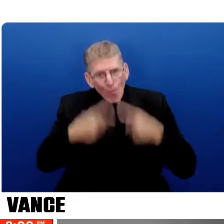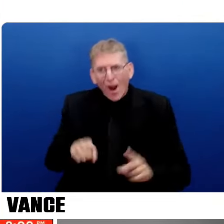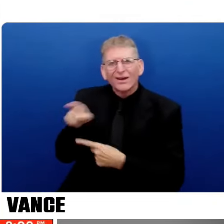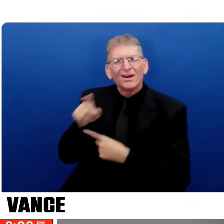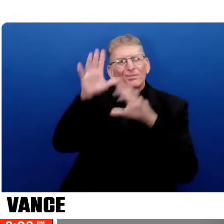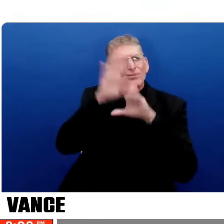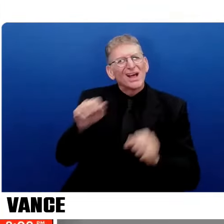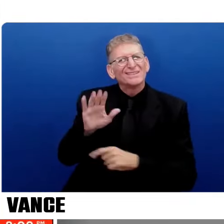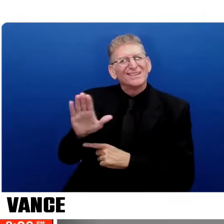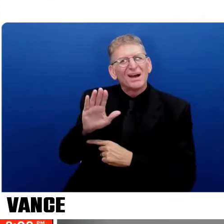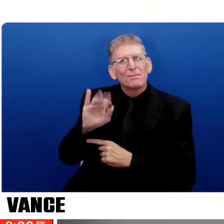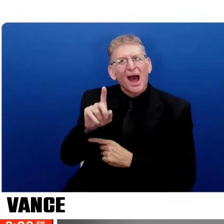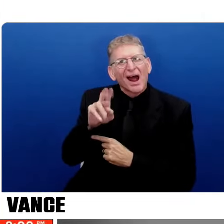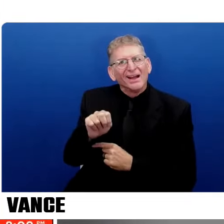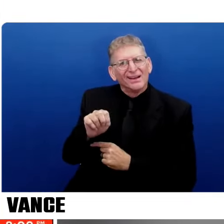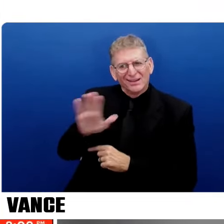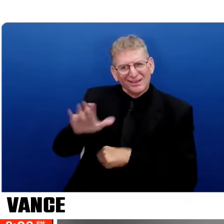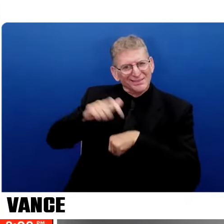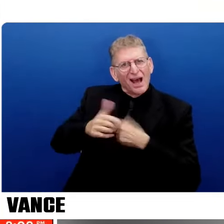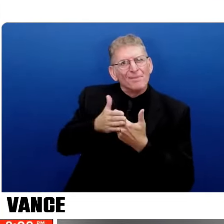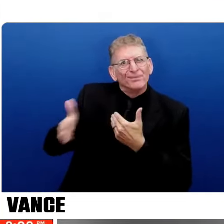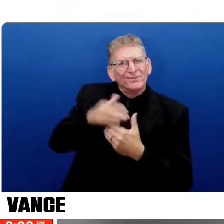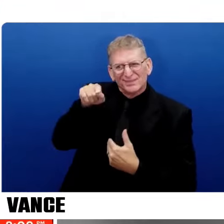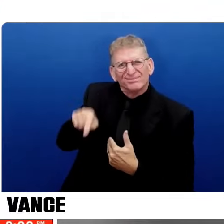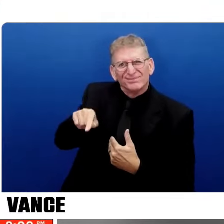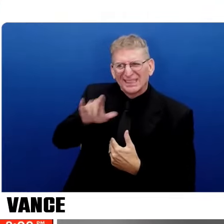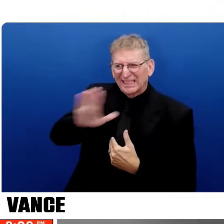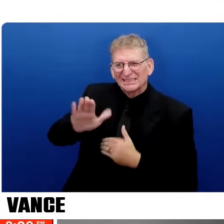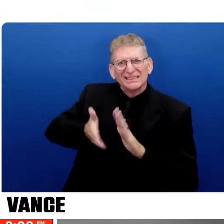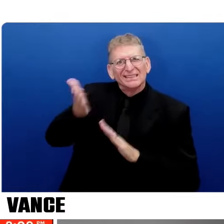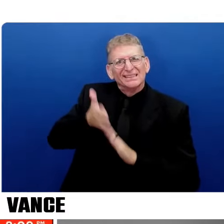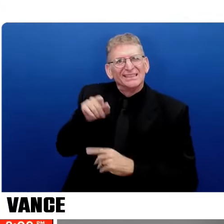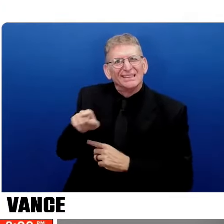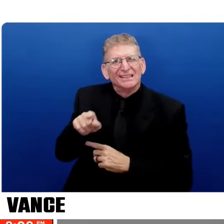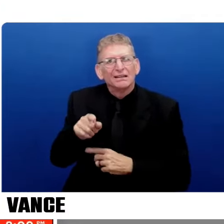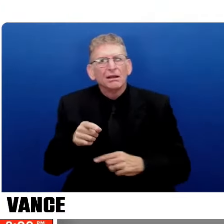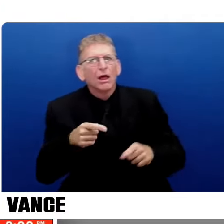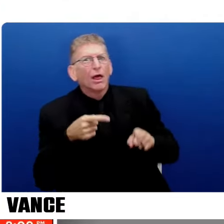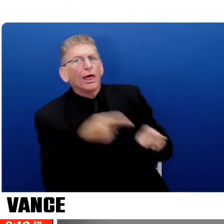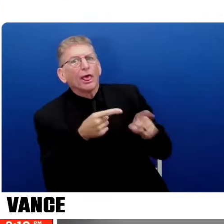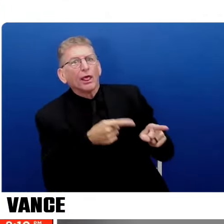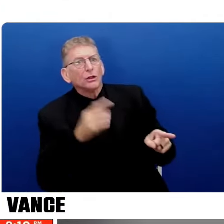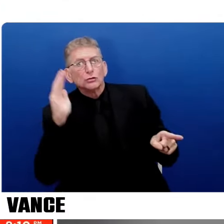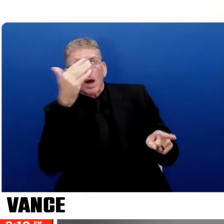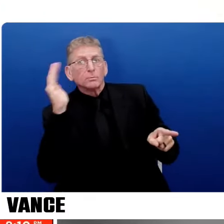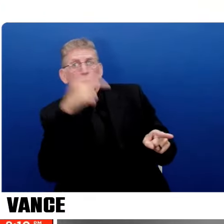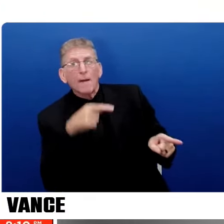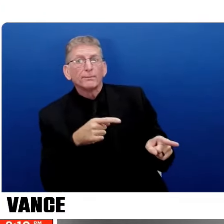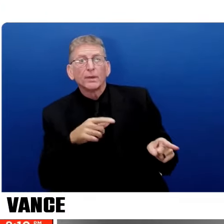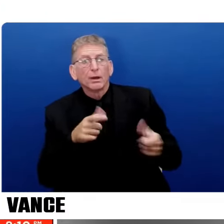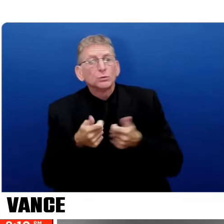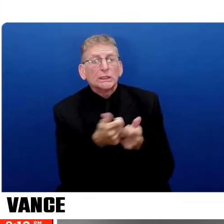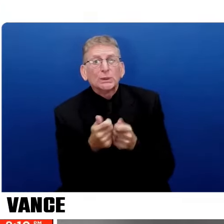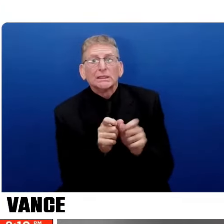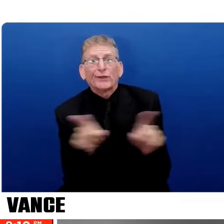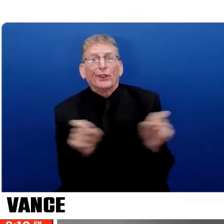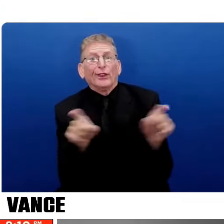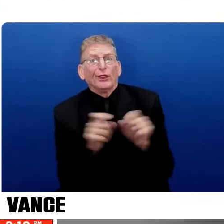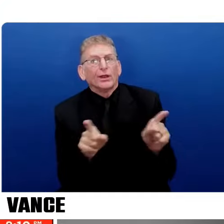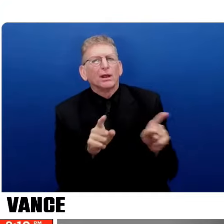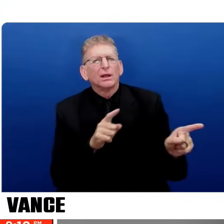Trump's tweets, but effective, smart diplomacy and peace through strength is how you bring stability back to a very broken